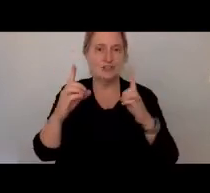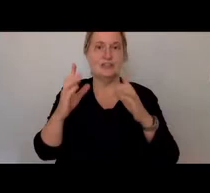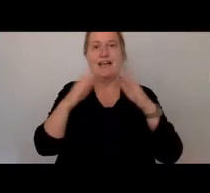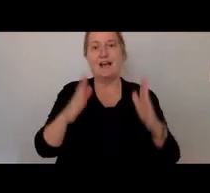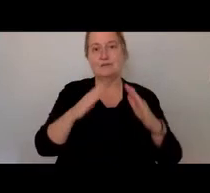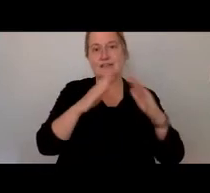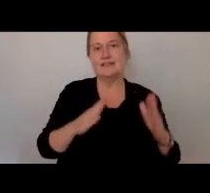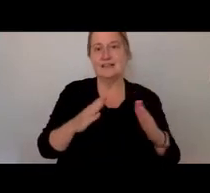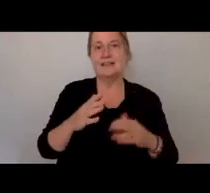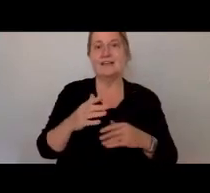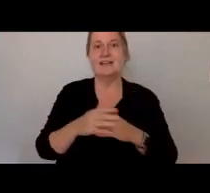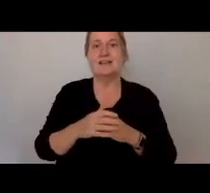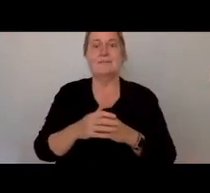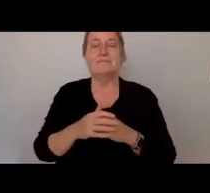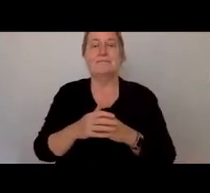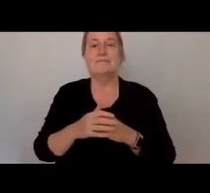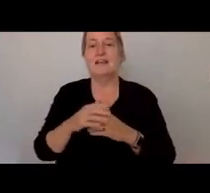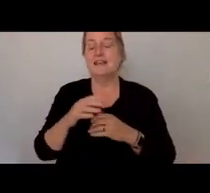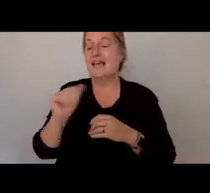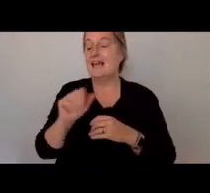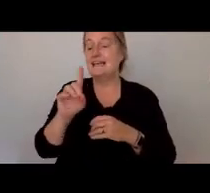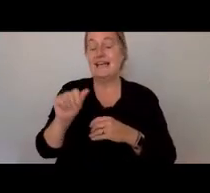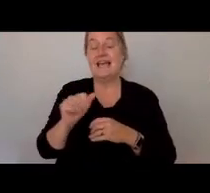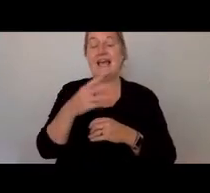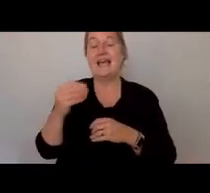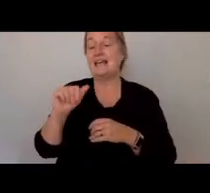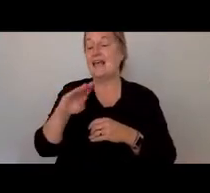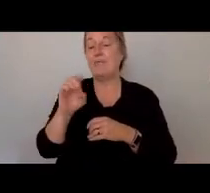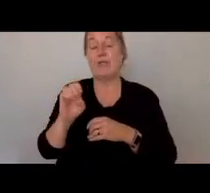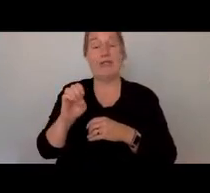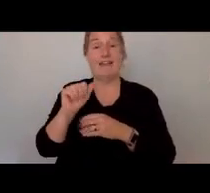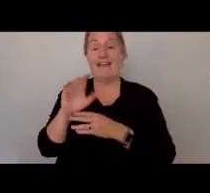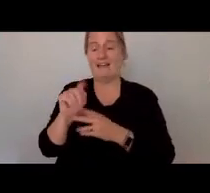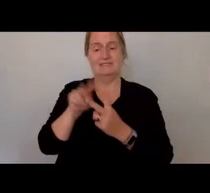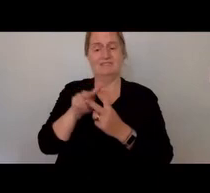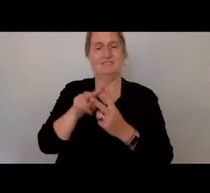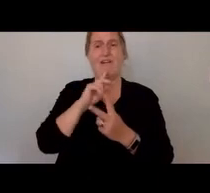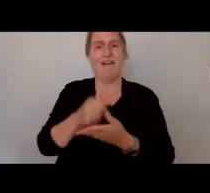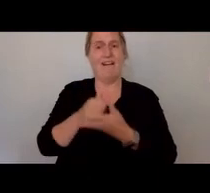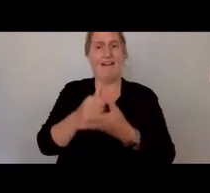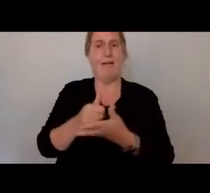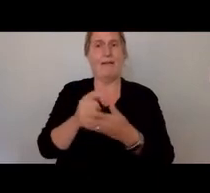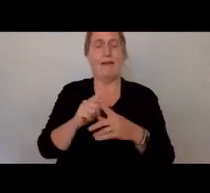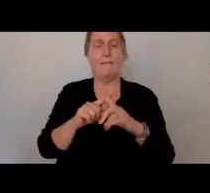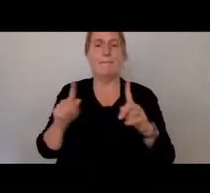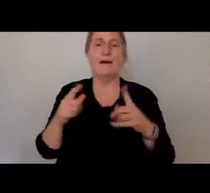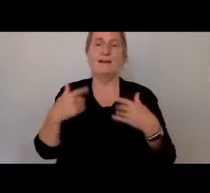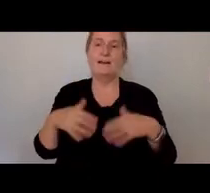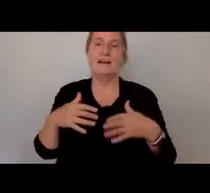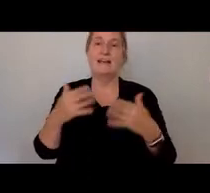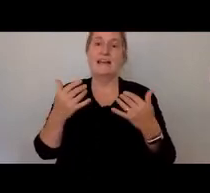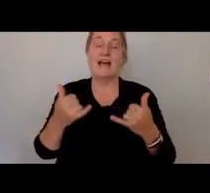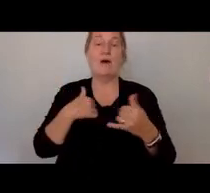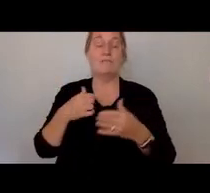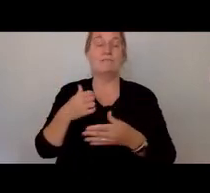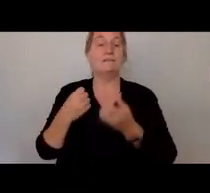and the ABLE Act are helping, but it's not enough. That's why I've supported ABLE 2.0, that will build on the progress we've made and